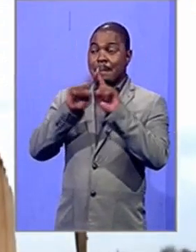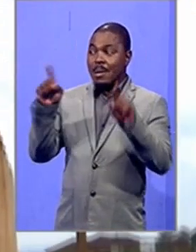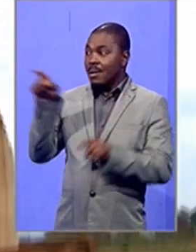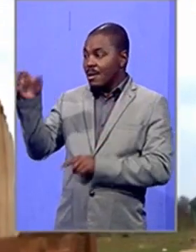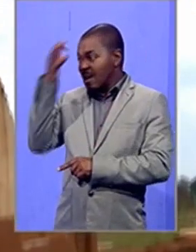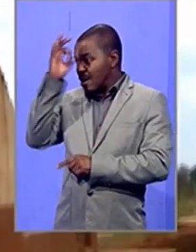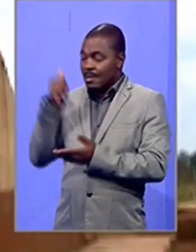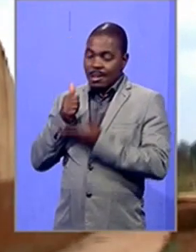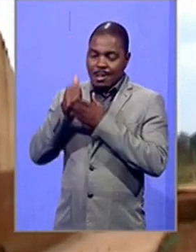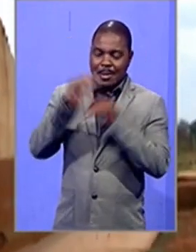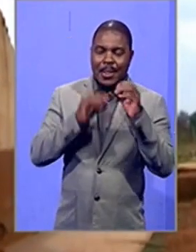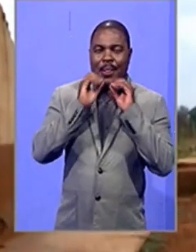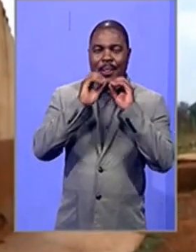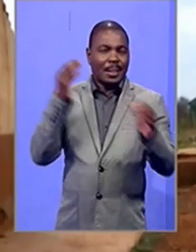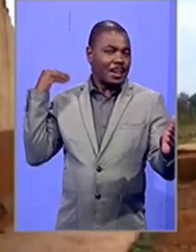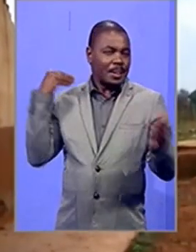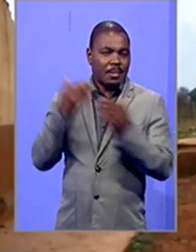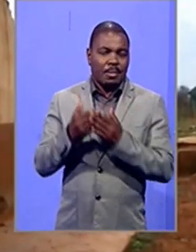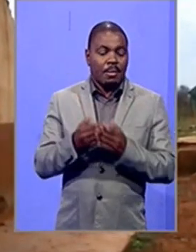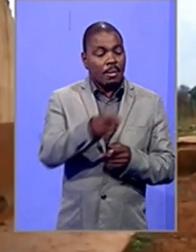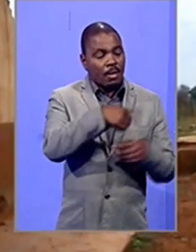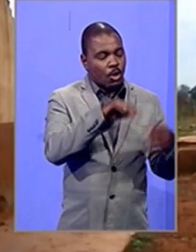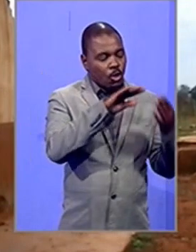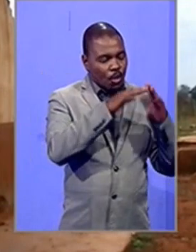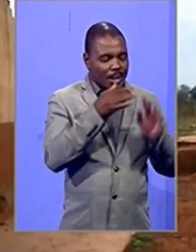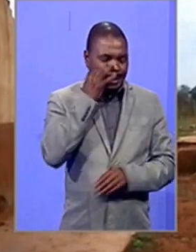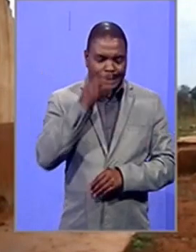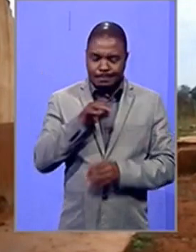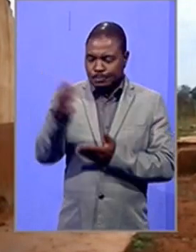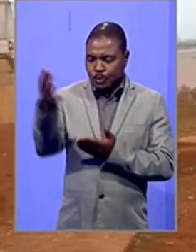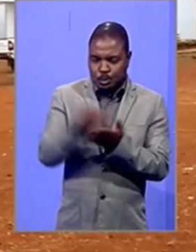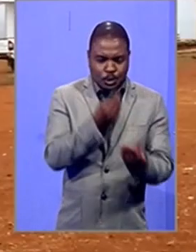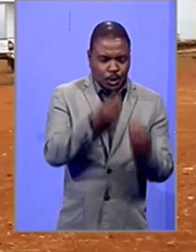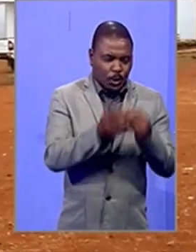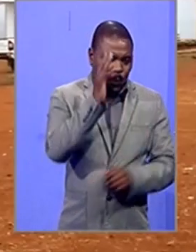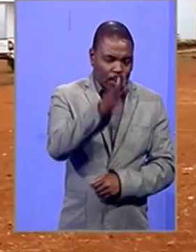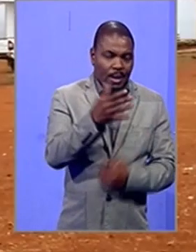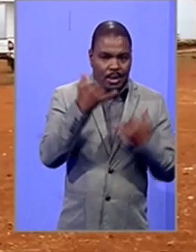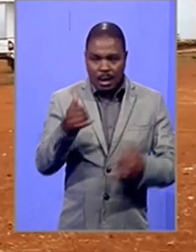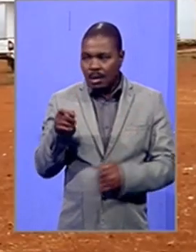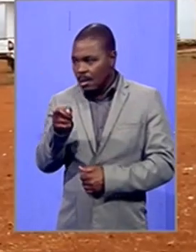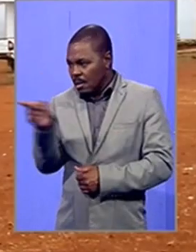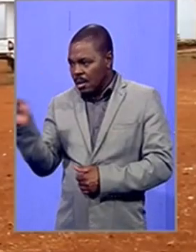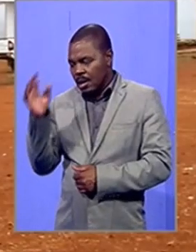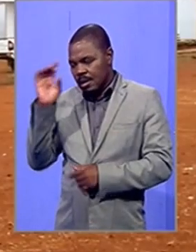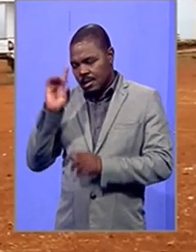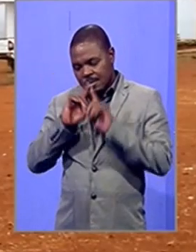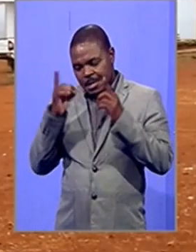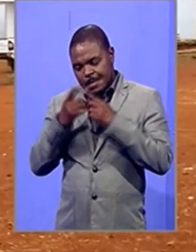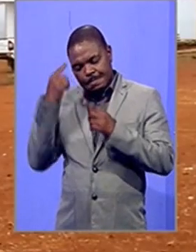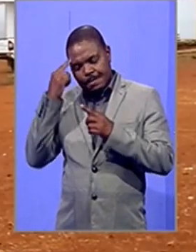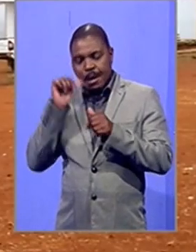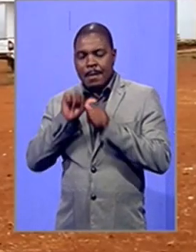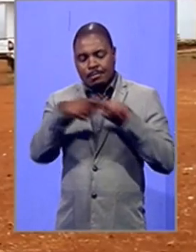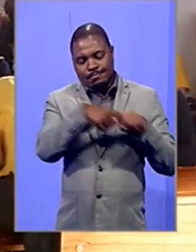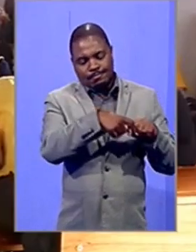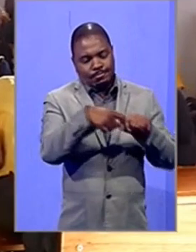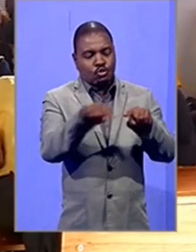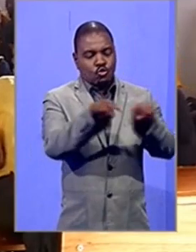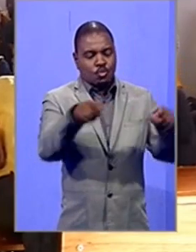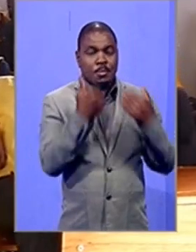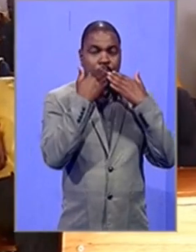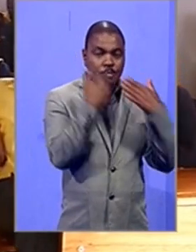tše dingwe. Moraga gore Batswadi ba tšhošetše go ntšha Barutwana sekolong se, kgoro e tlišitše diphapoši tša go thetha lefelong le leswa. Le